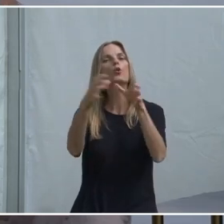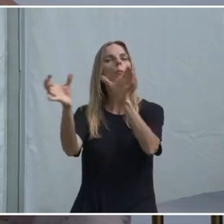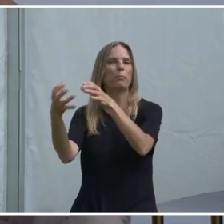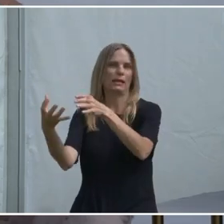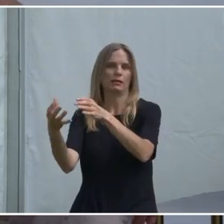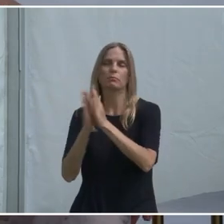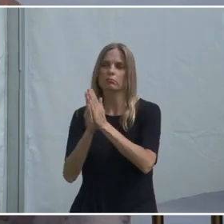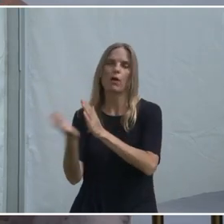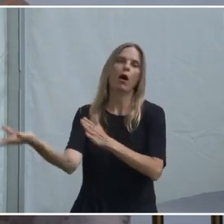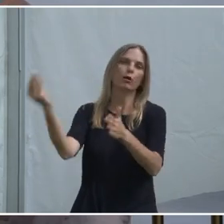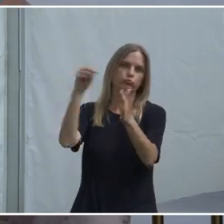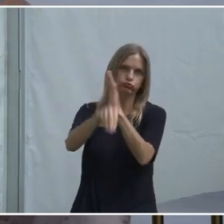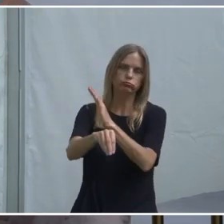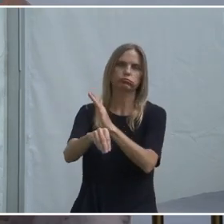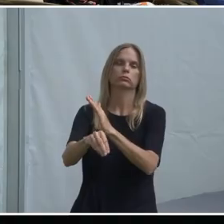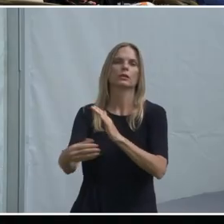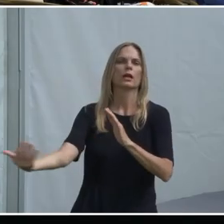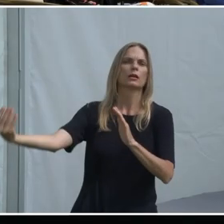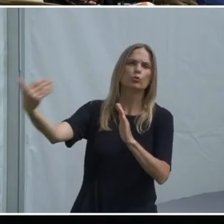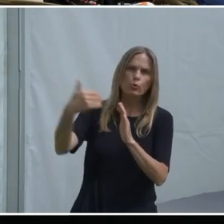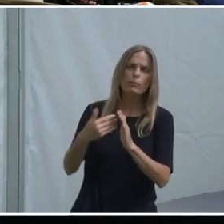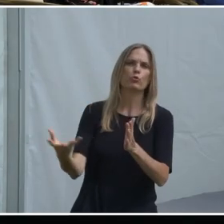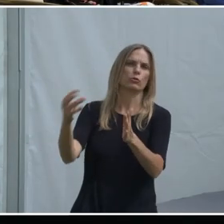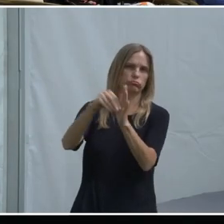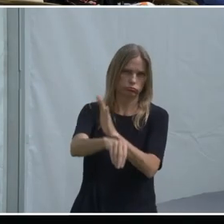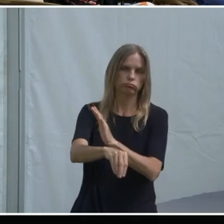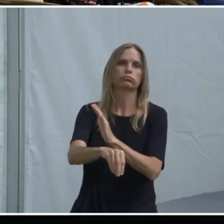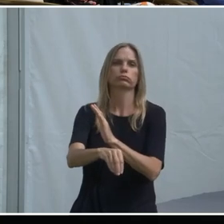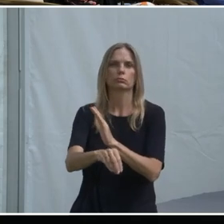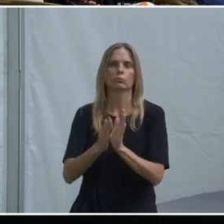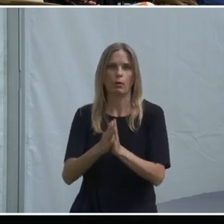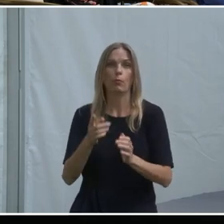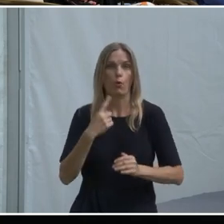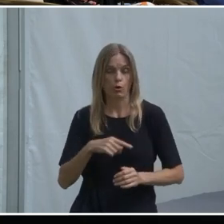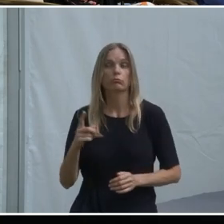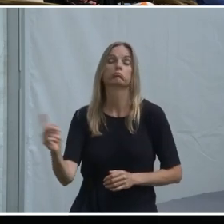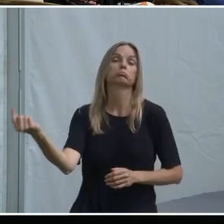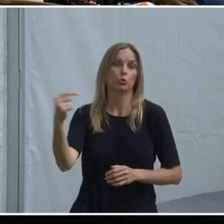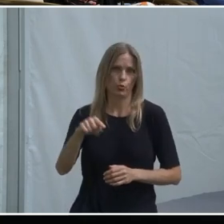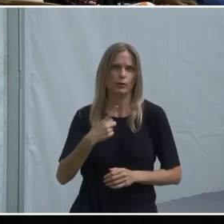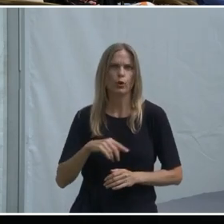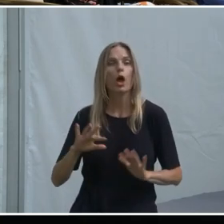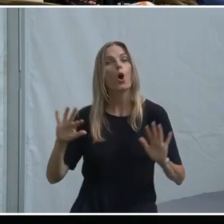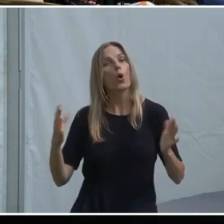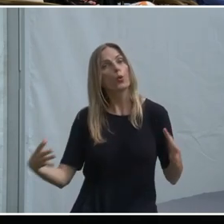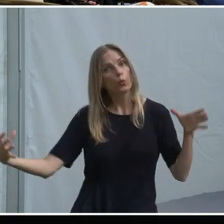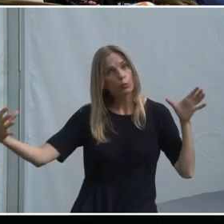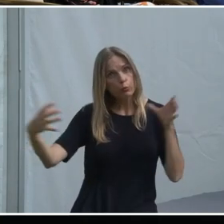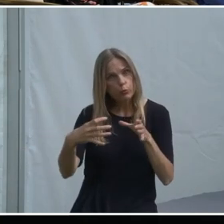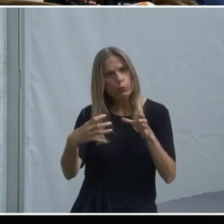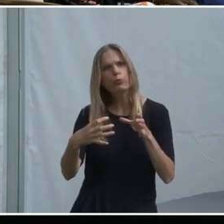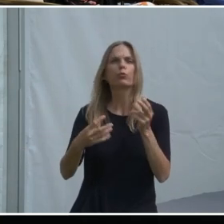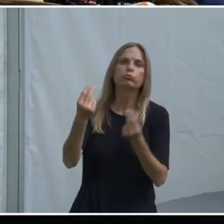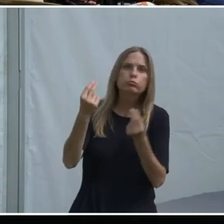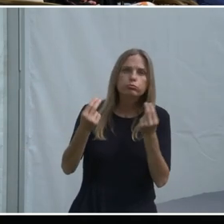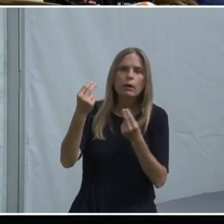them to come to us and only game with us. So when they meet us and game with us, we start